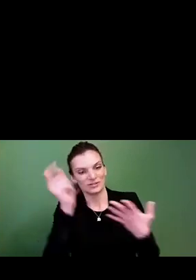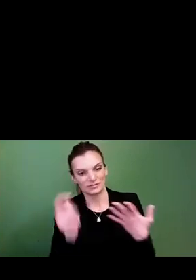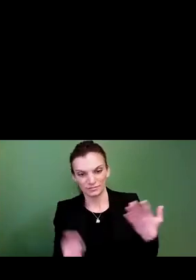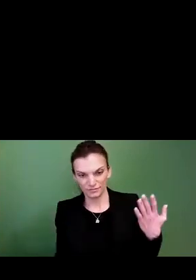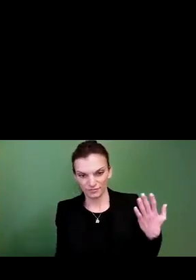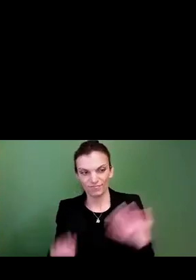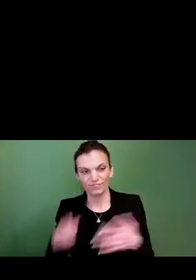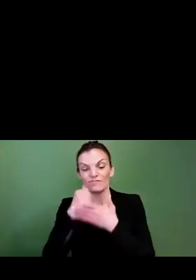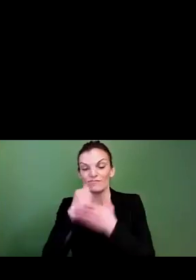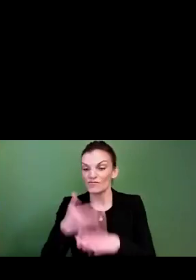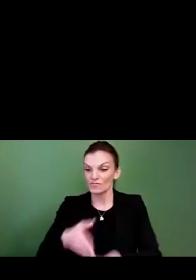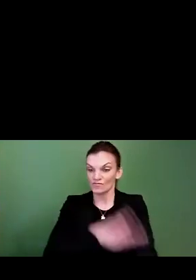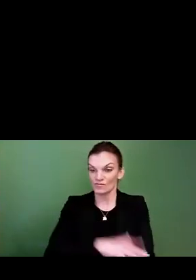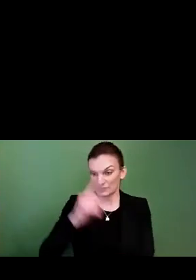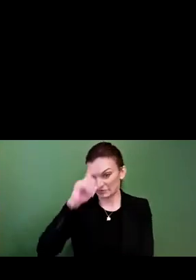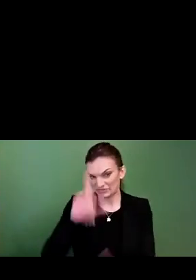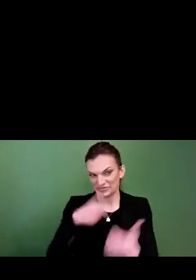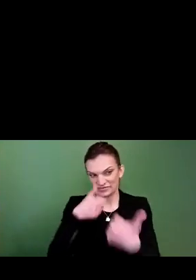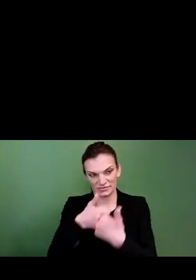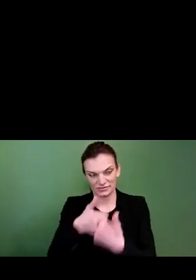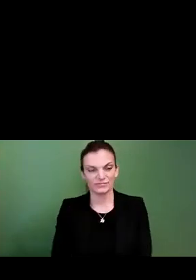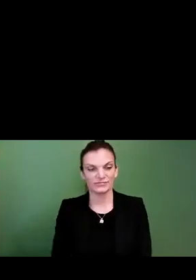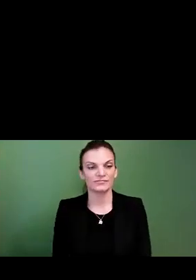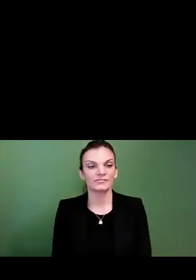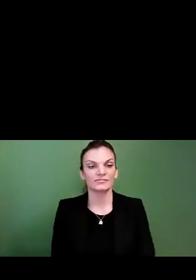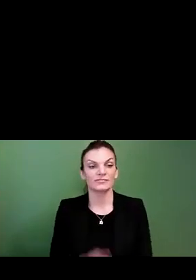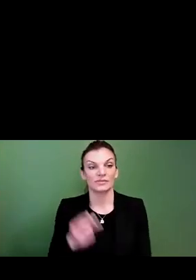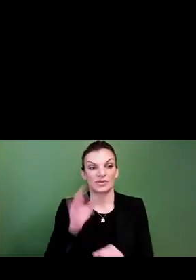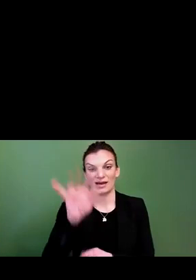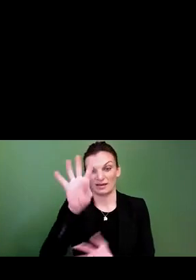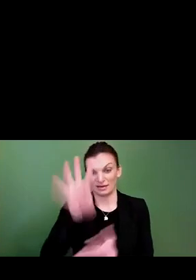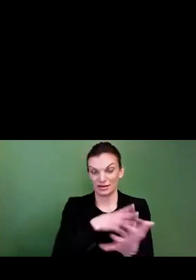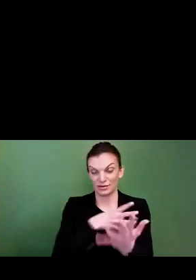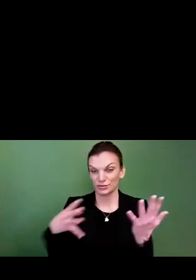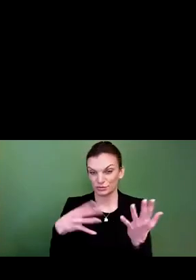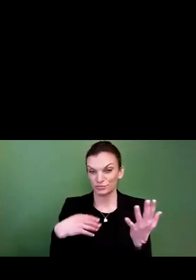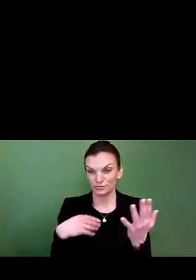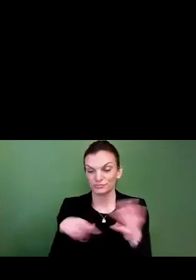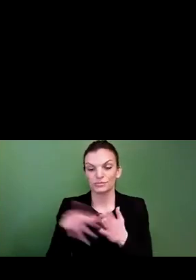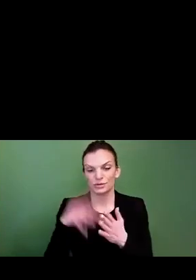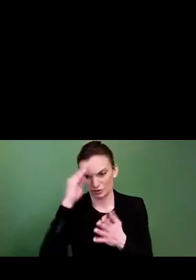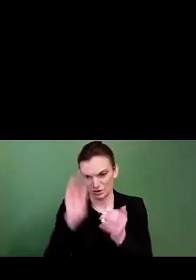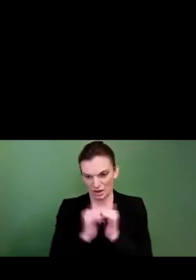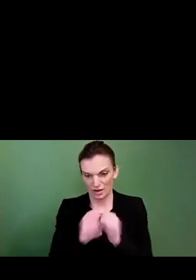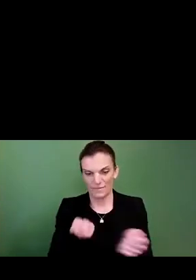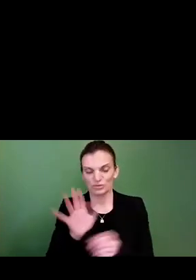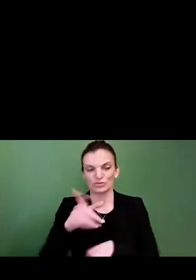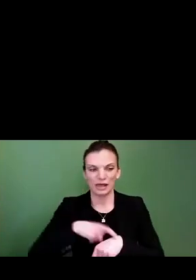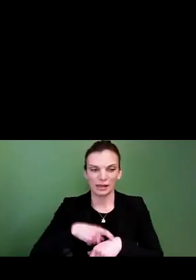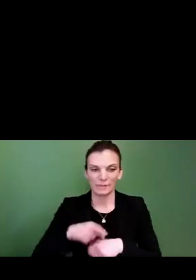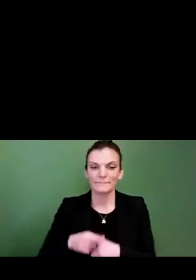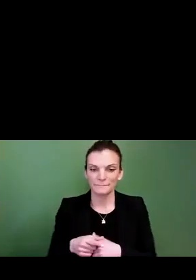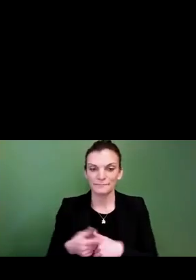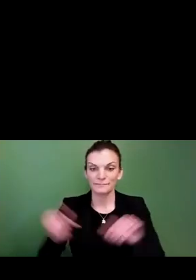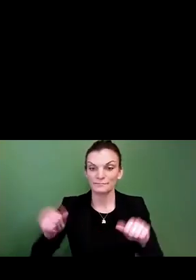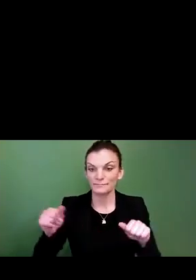of executive function disorder. And use that calendar, like I had stated. Learn how to manage your time. You may